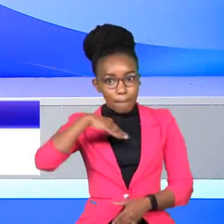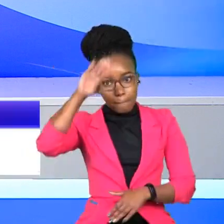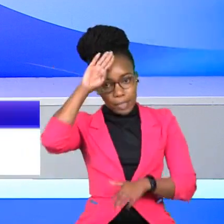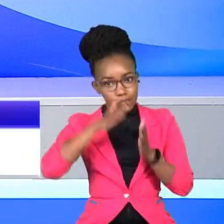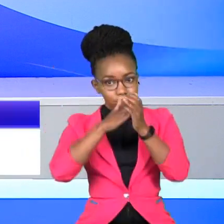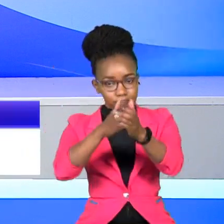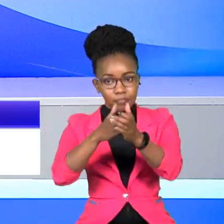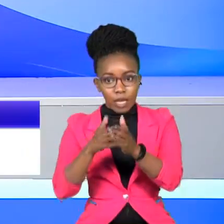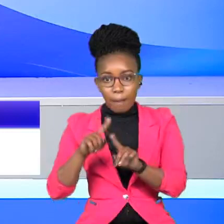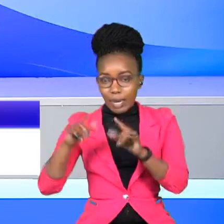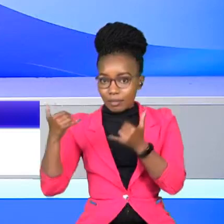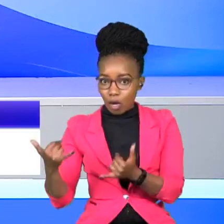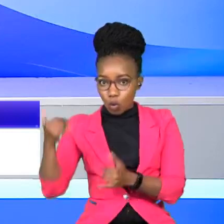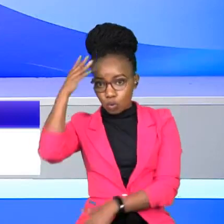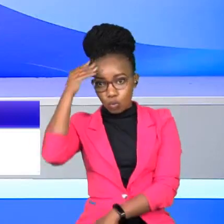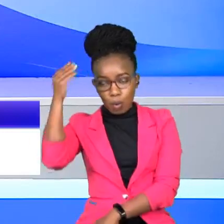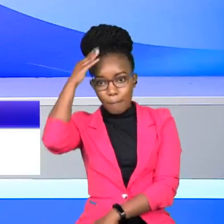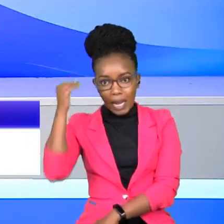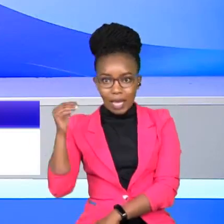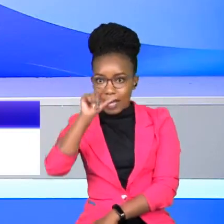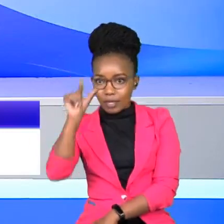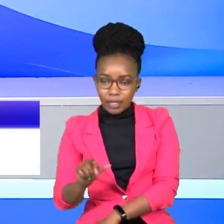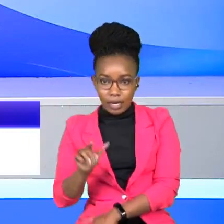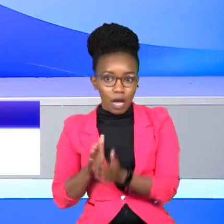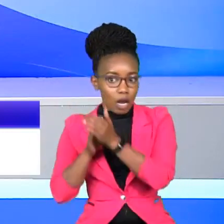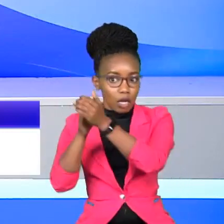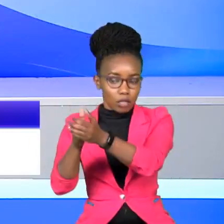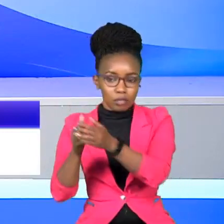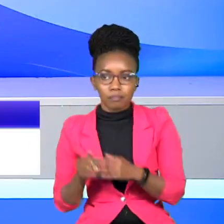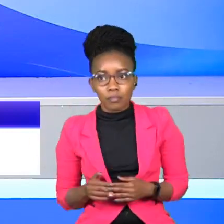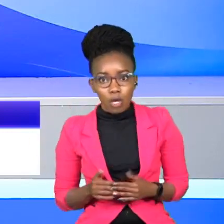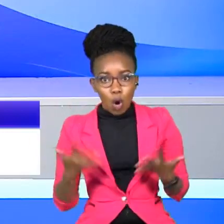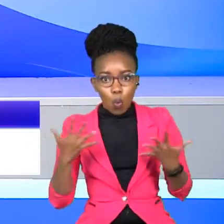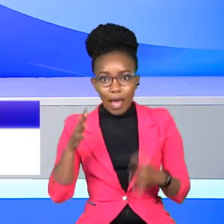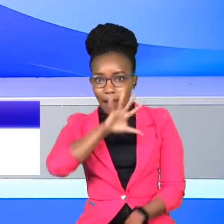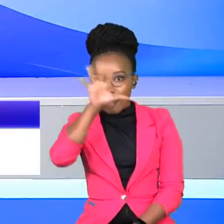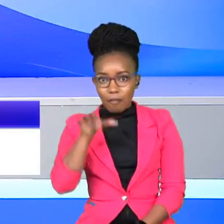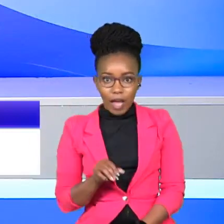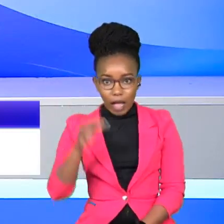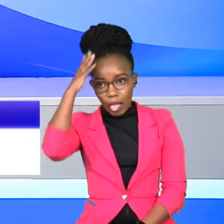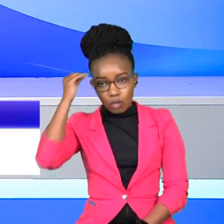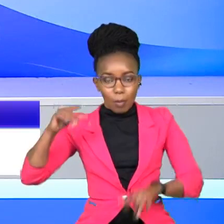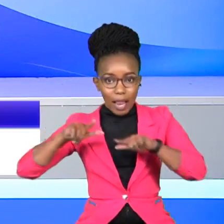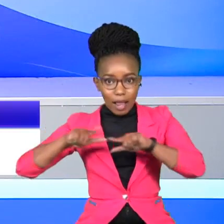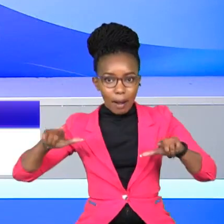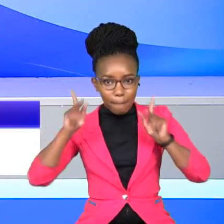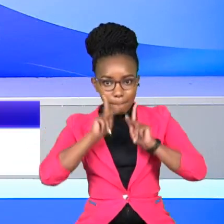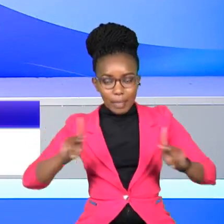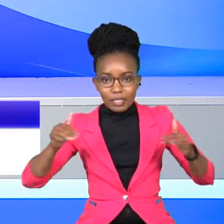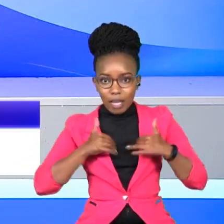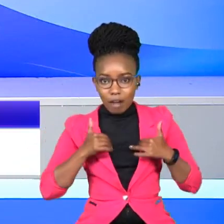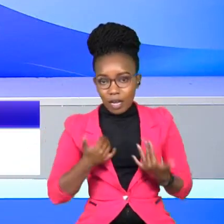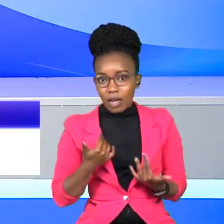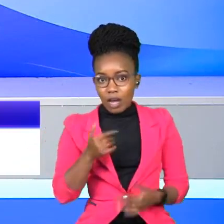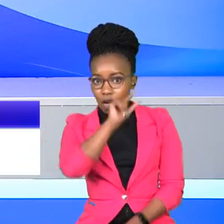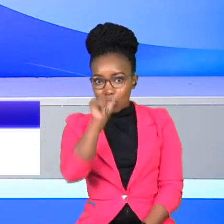the present-day Somalia was under Italian rule. Tucked in the Horn of Africa, Somaliland boasts of peace in a region dogged